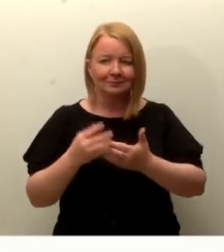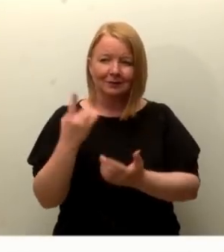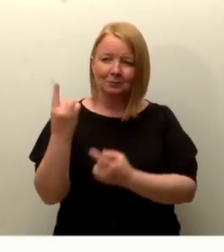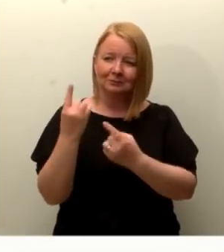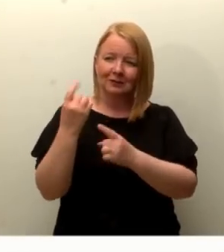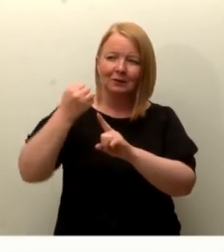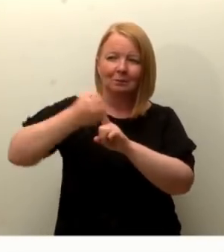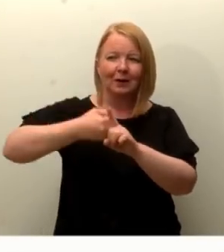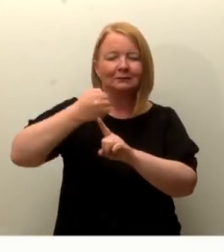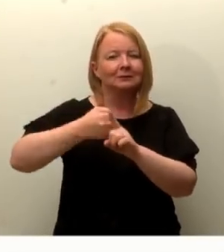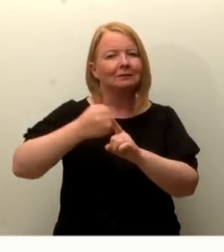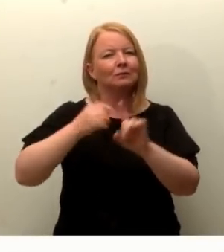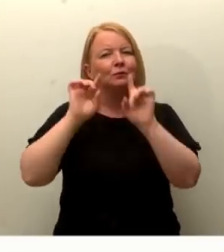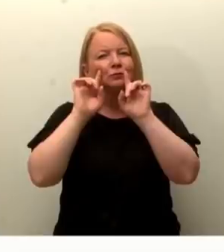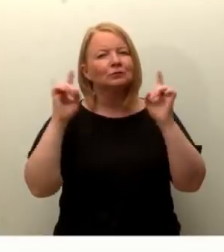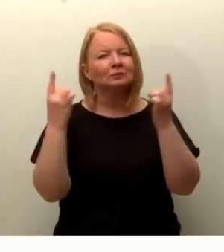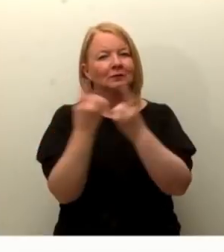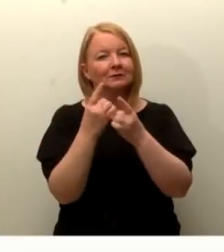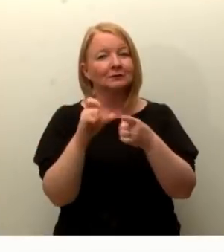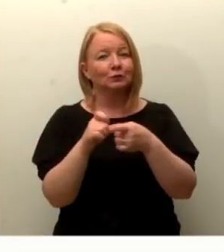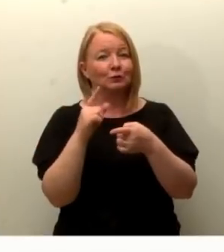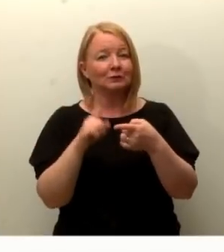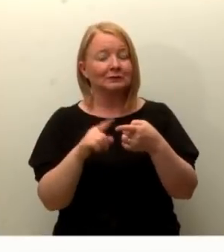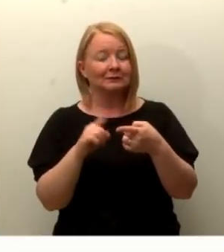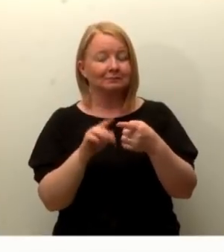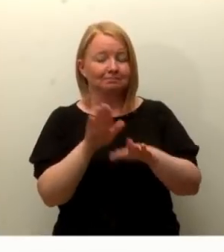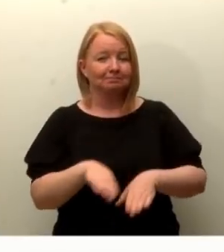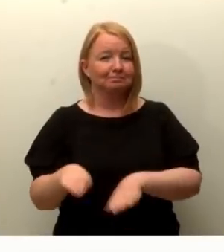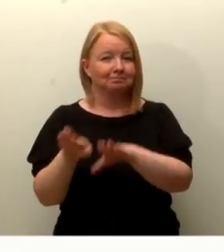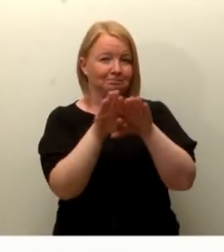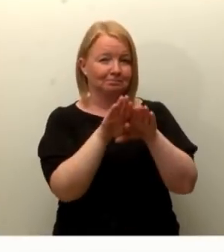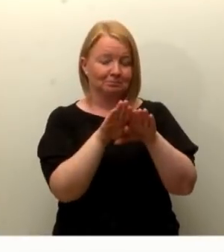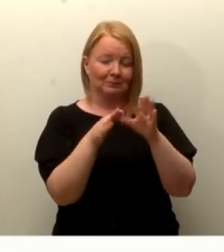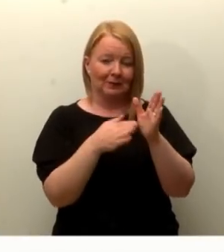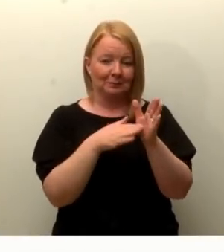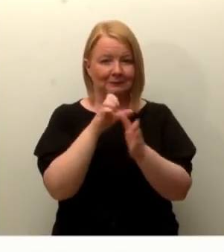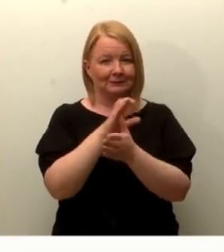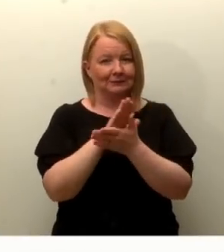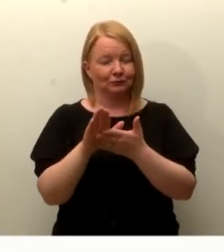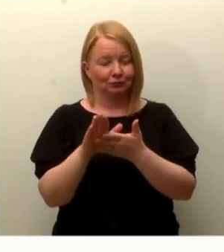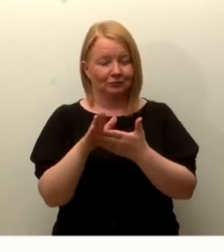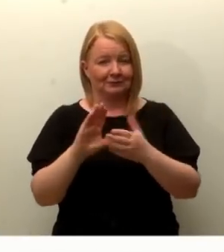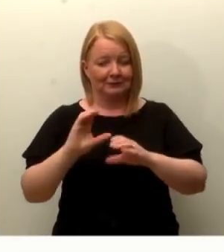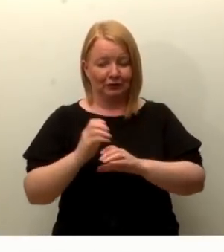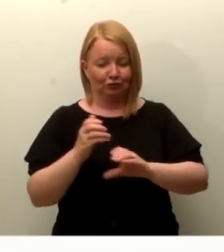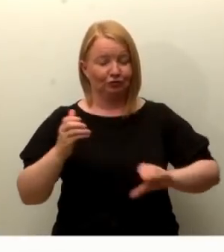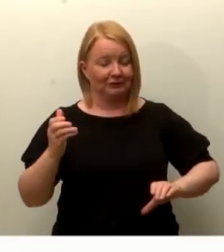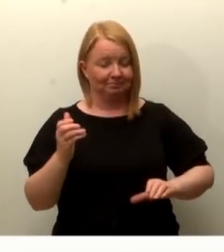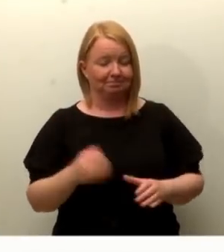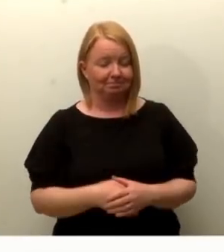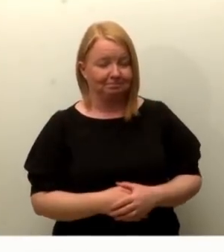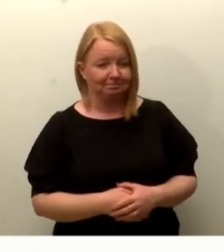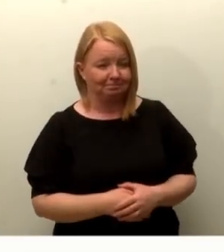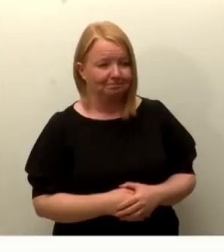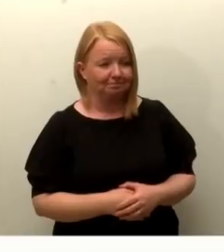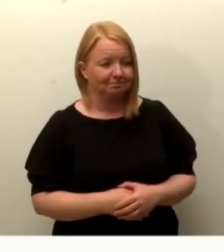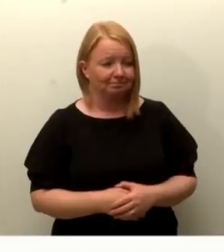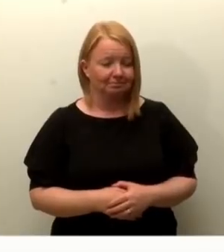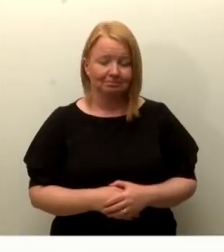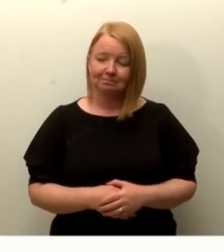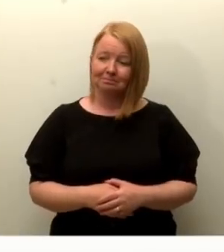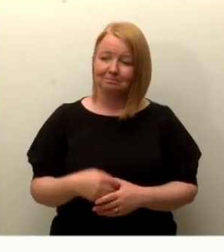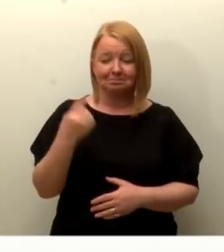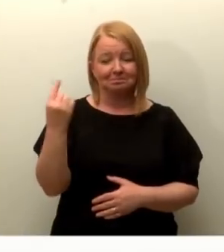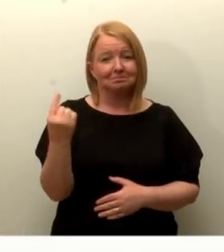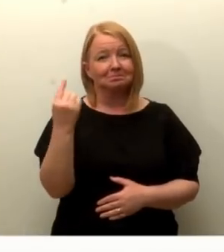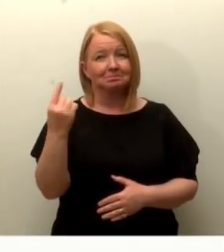ambassador for the University of Dundee in general and for the MCHR degree in particular. Parag was